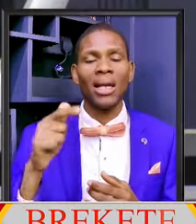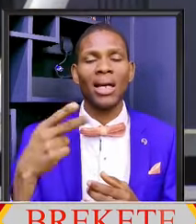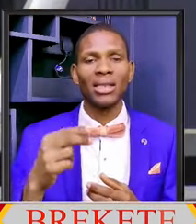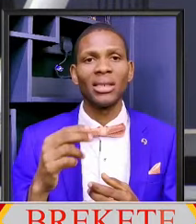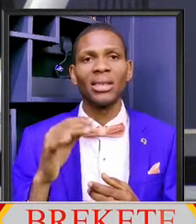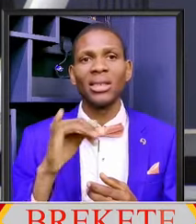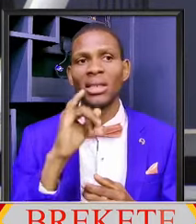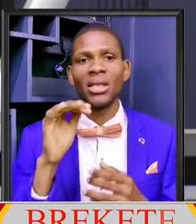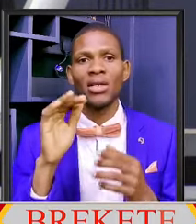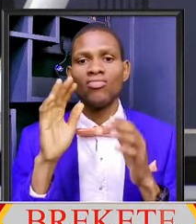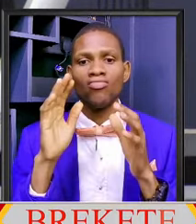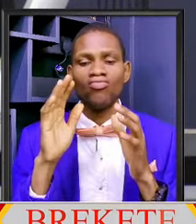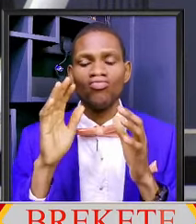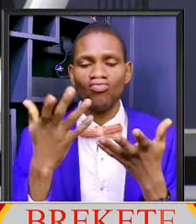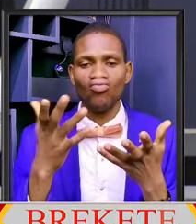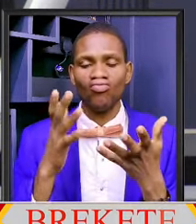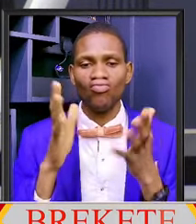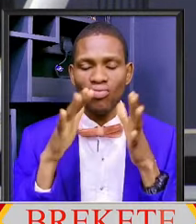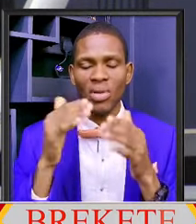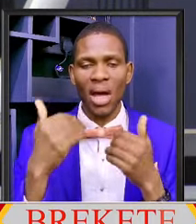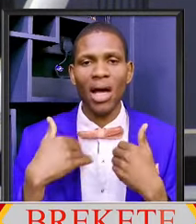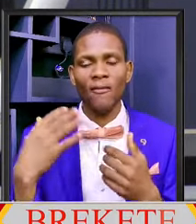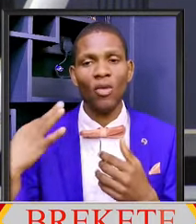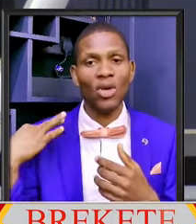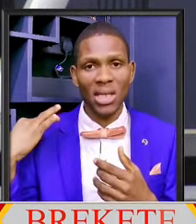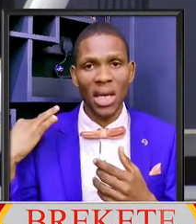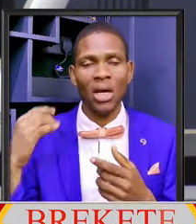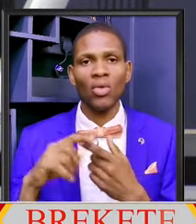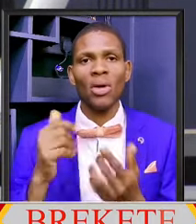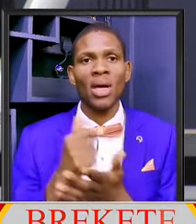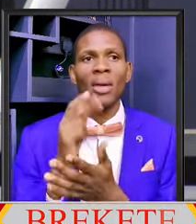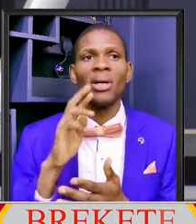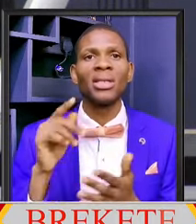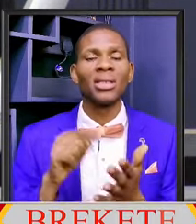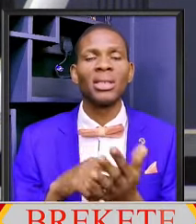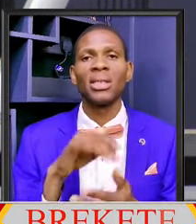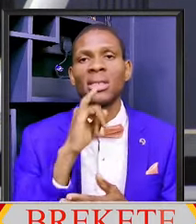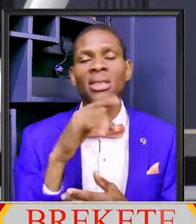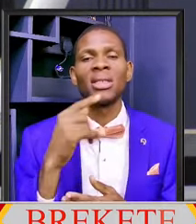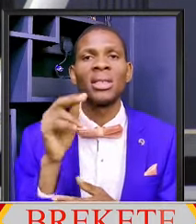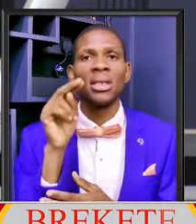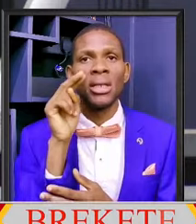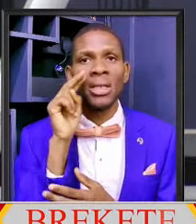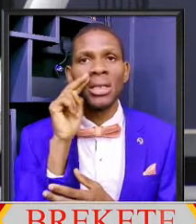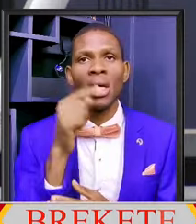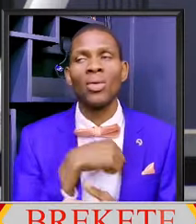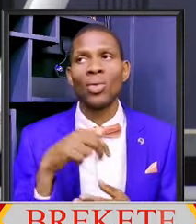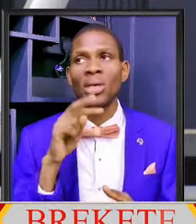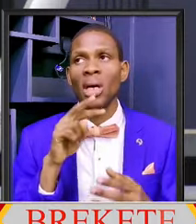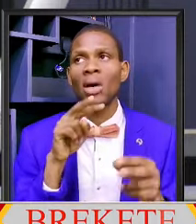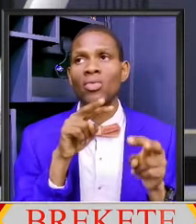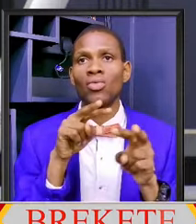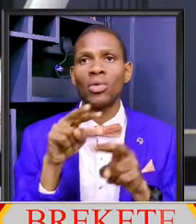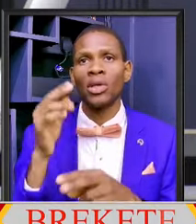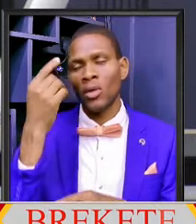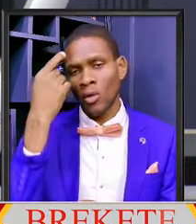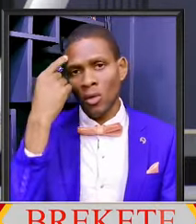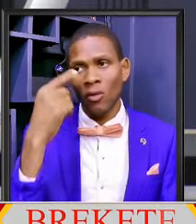a Muslim. He has volunteered to help her. This is the Nigeria we are looking for.